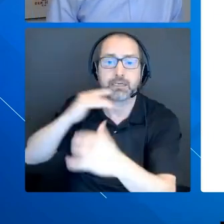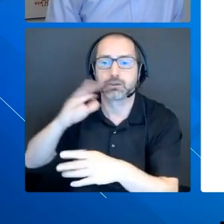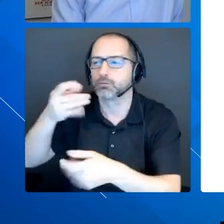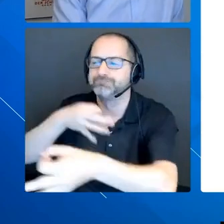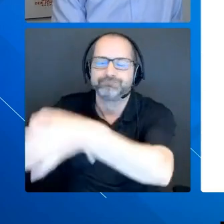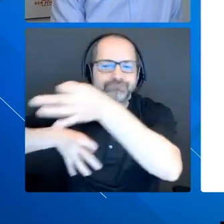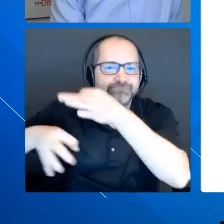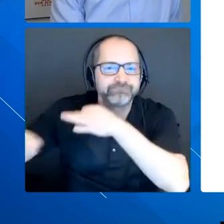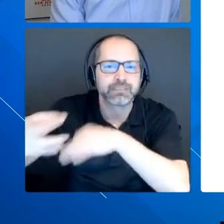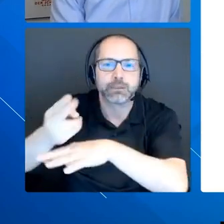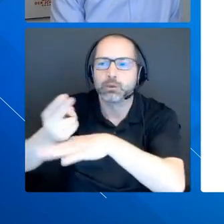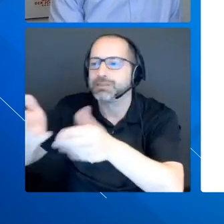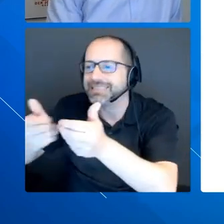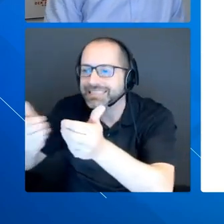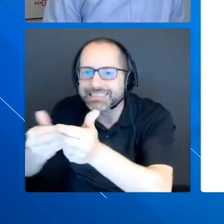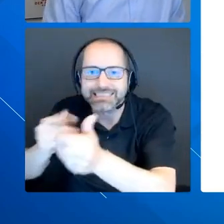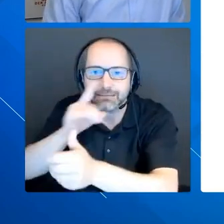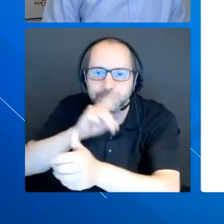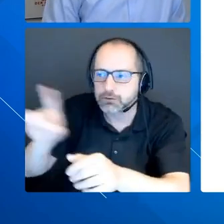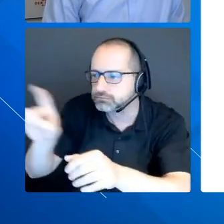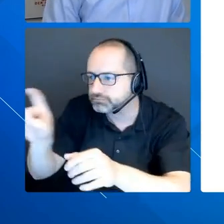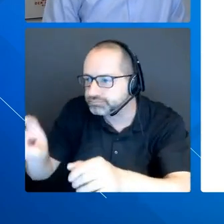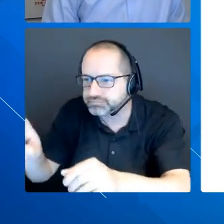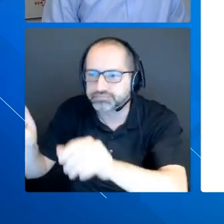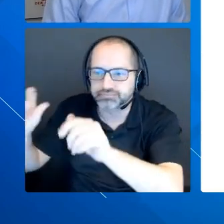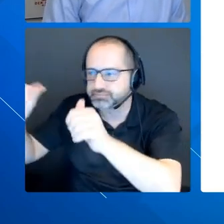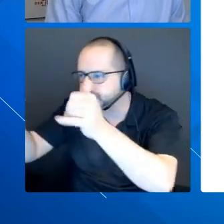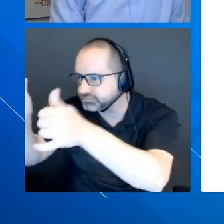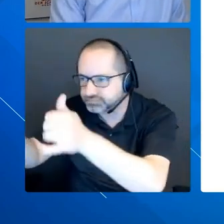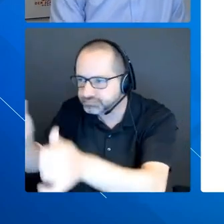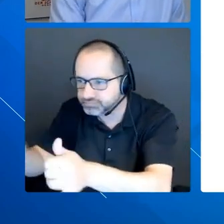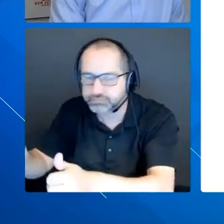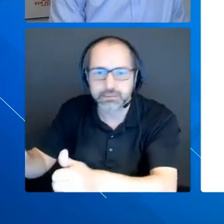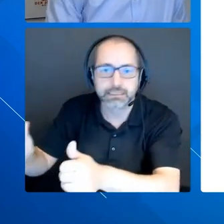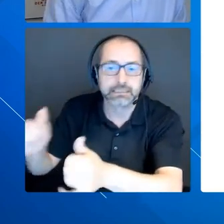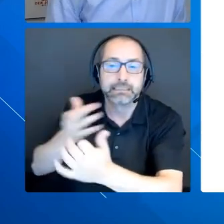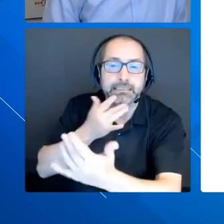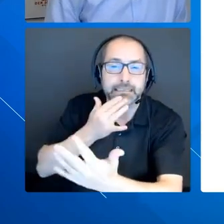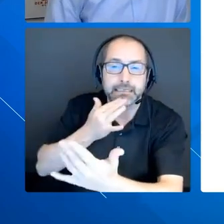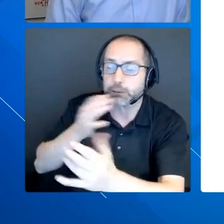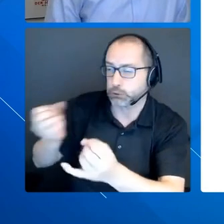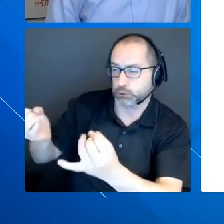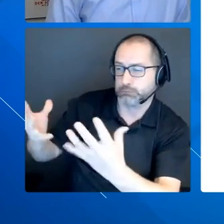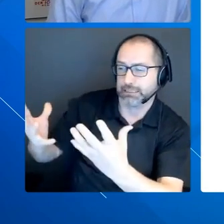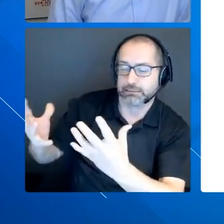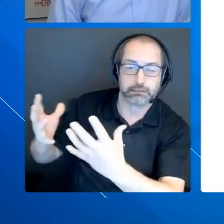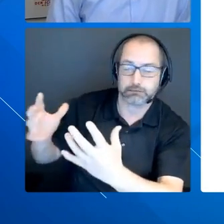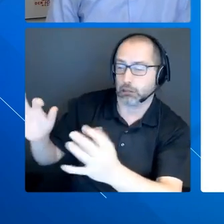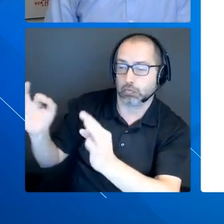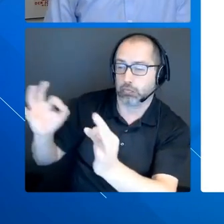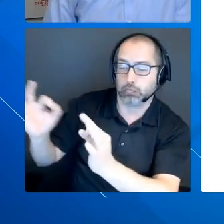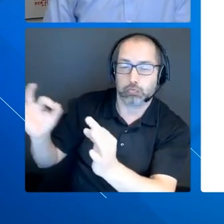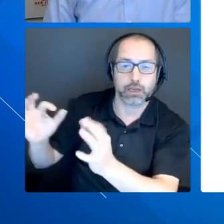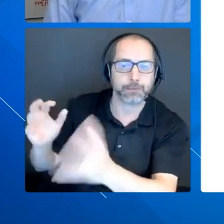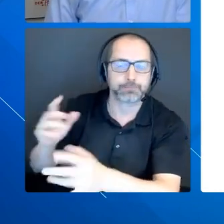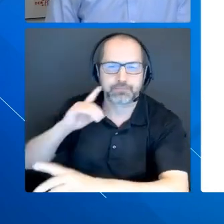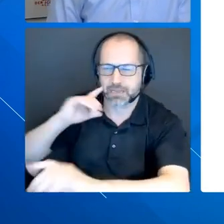use navigation and layouts. Overpowering use of color distracts me. Avoid bright contrasting